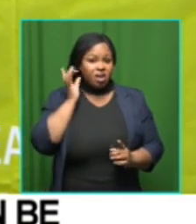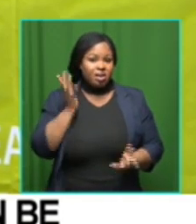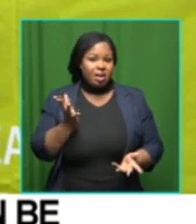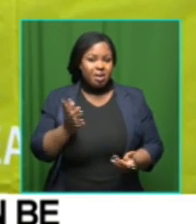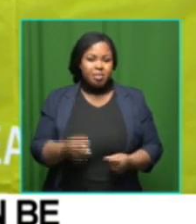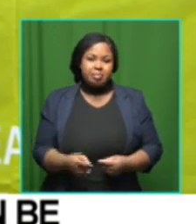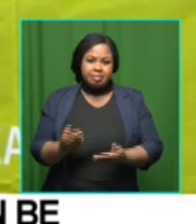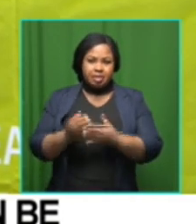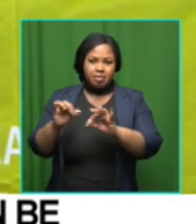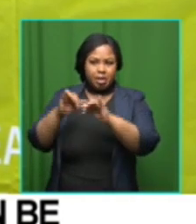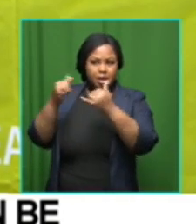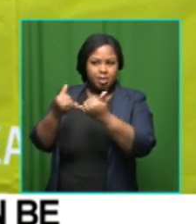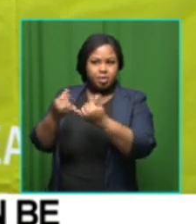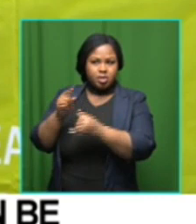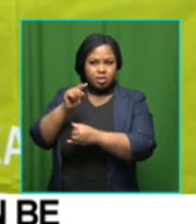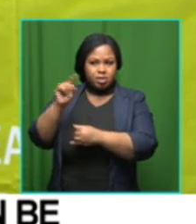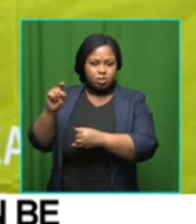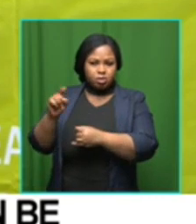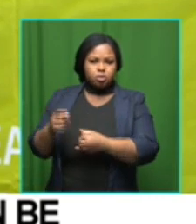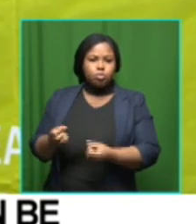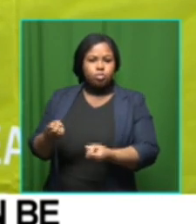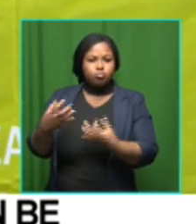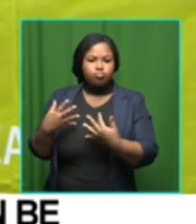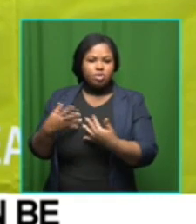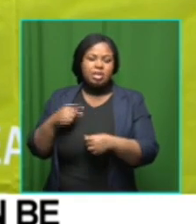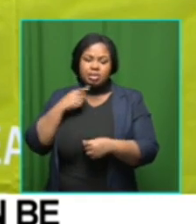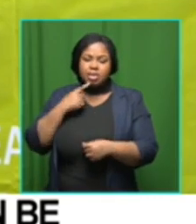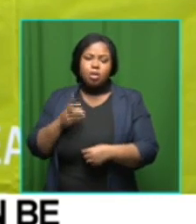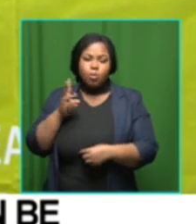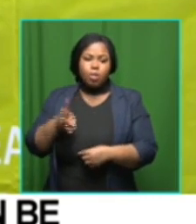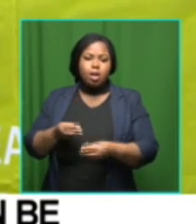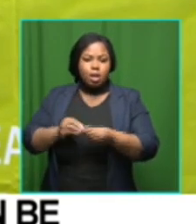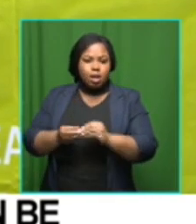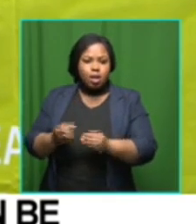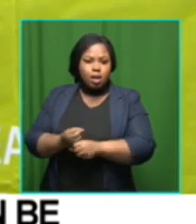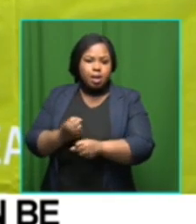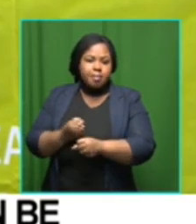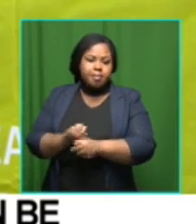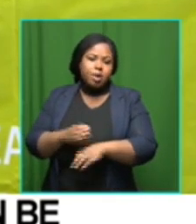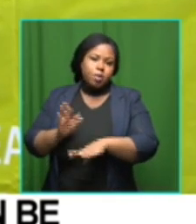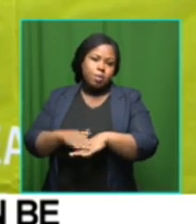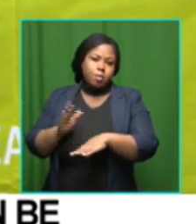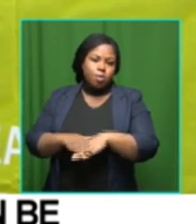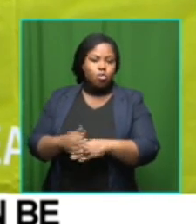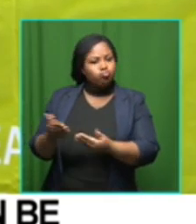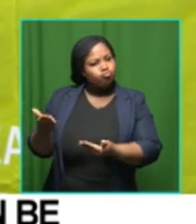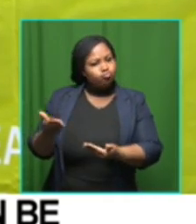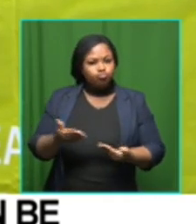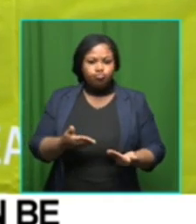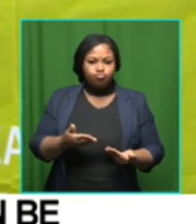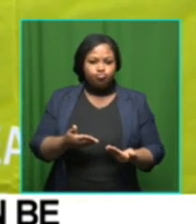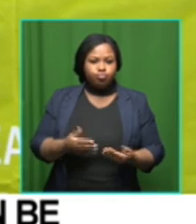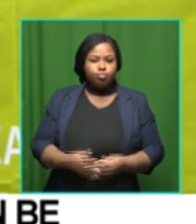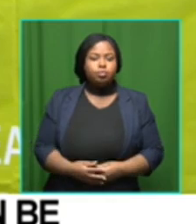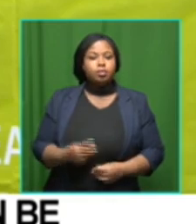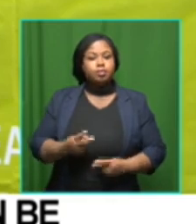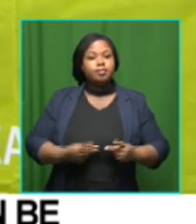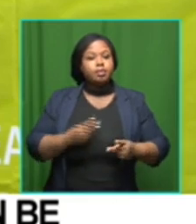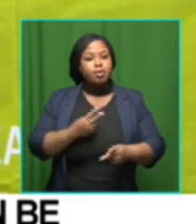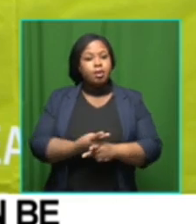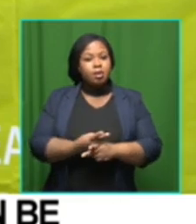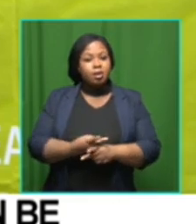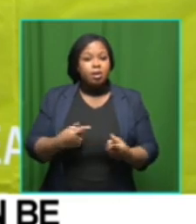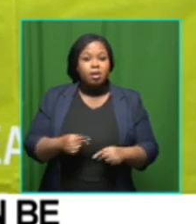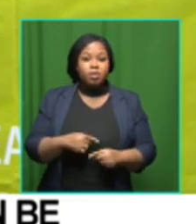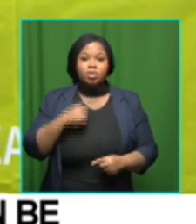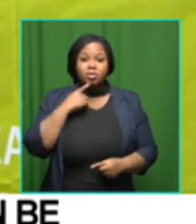some companies that have actually offered to manufacture more ventilators. We've actually welcomed that, and we also said that